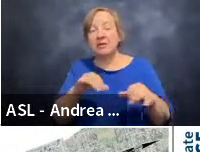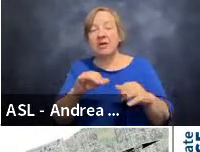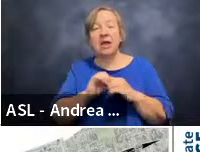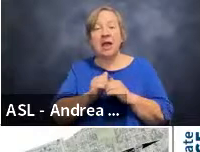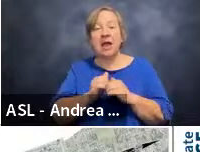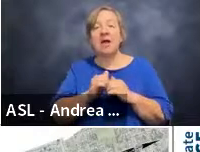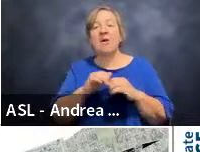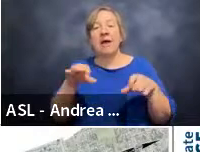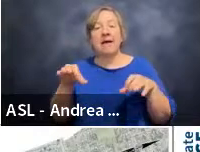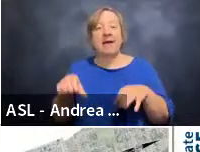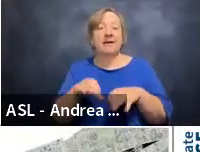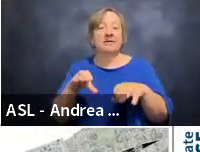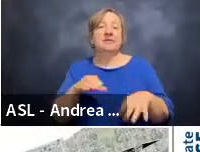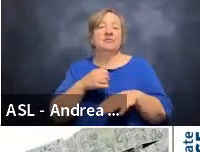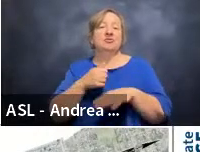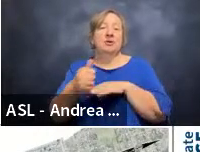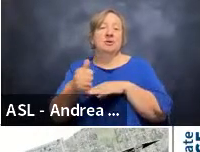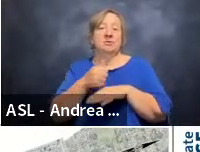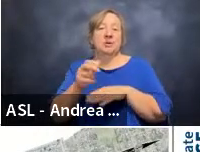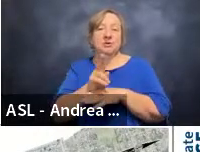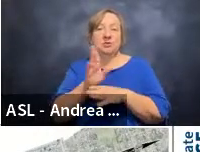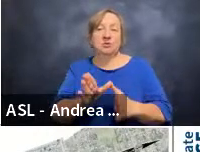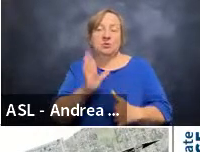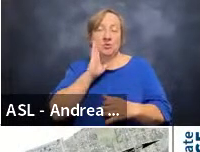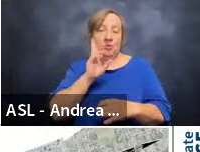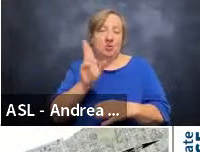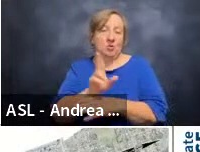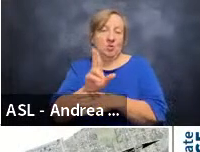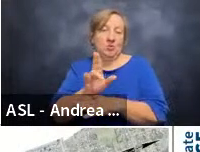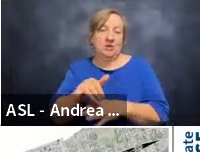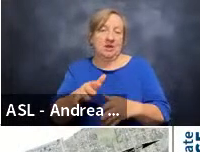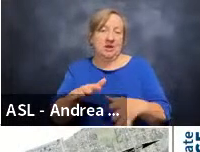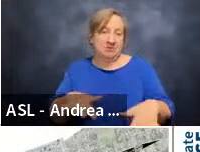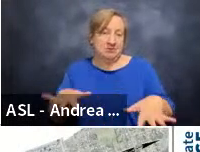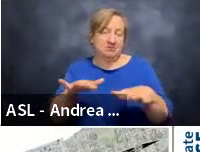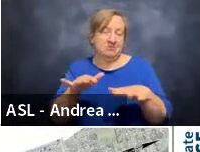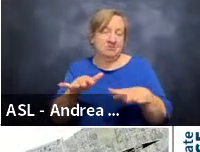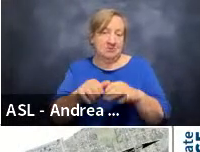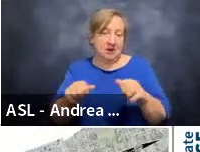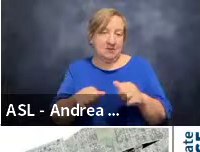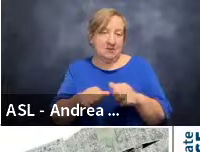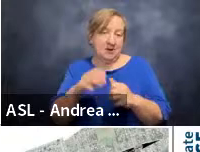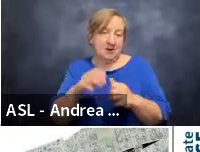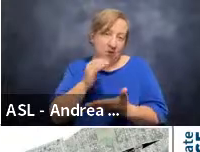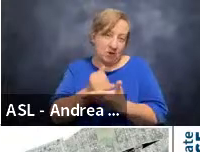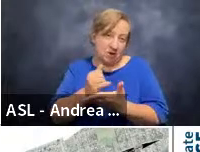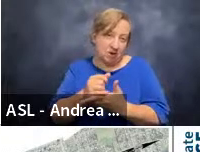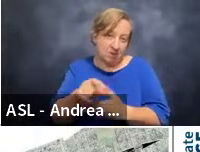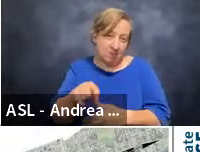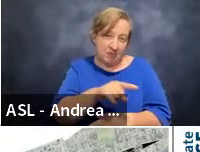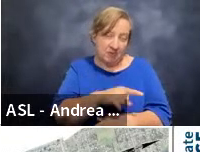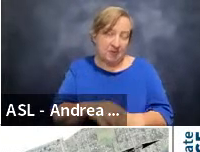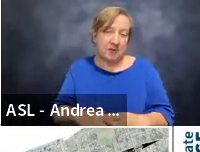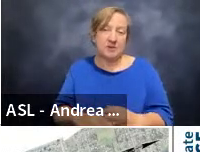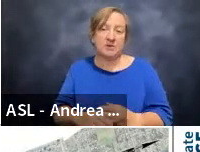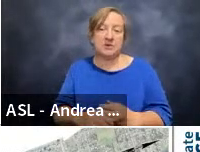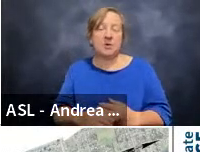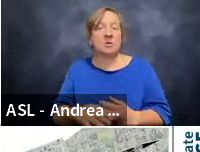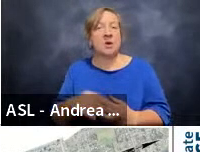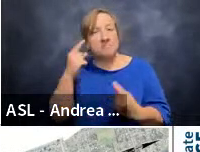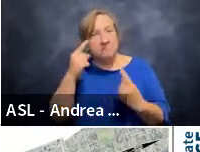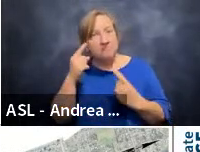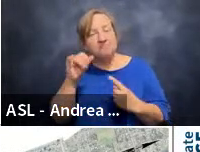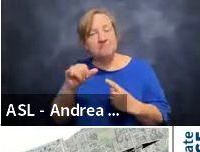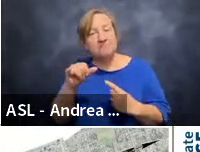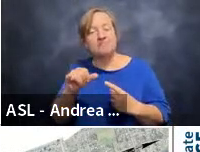transportation users would use the facilities would also be helpful. And so we've taken that to heart and